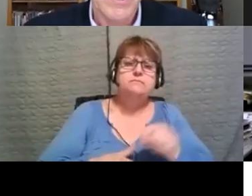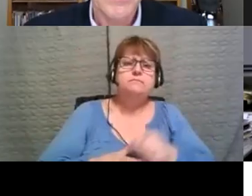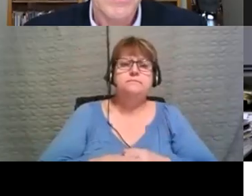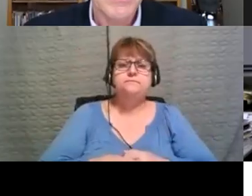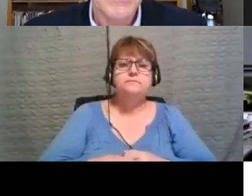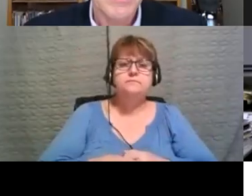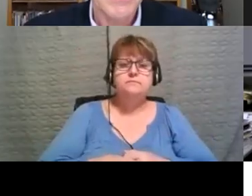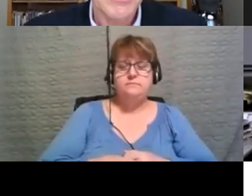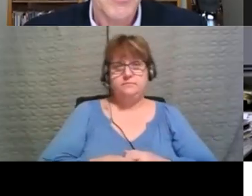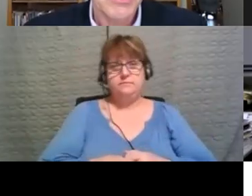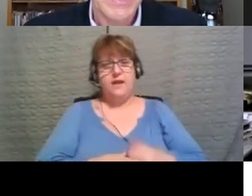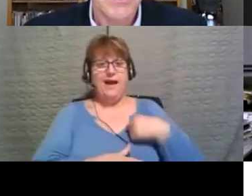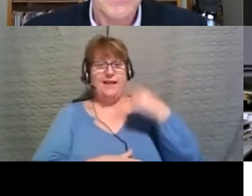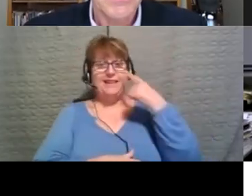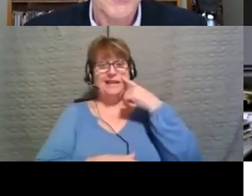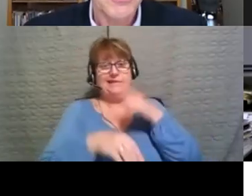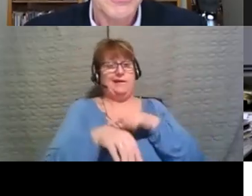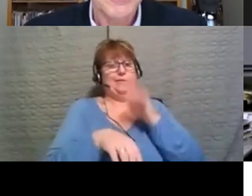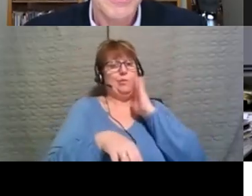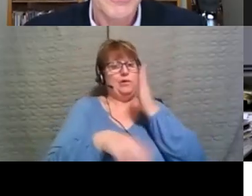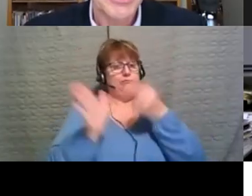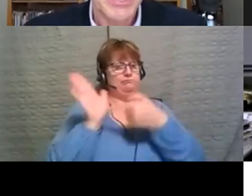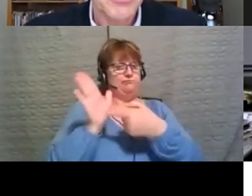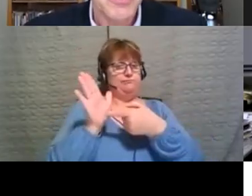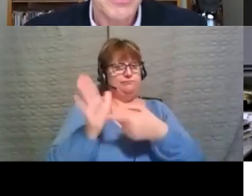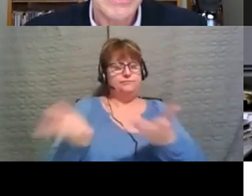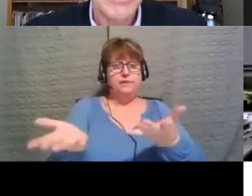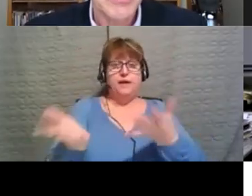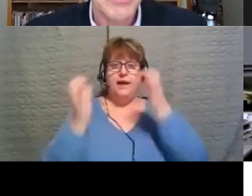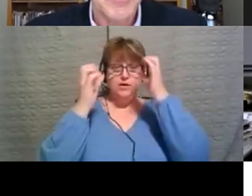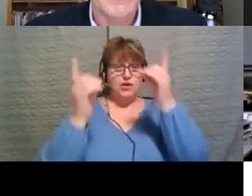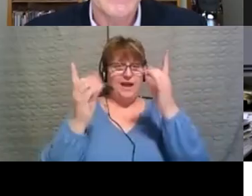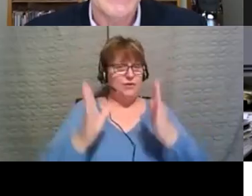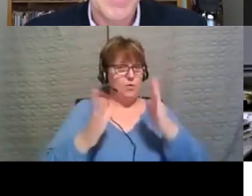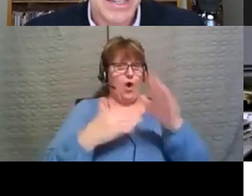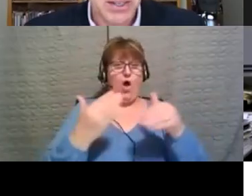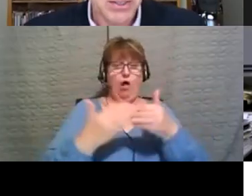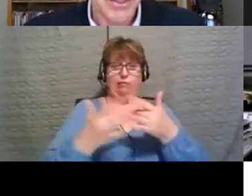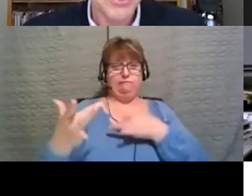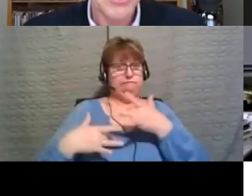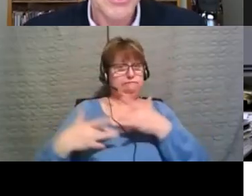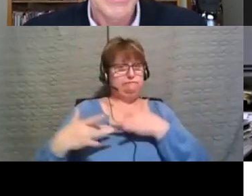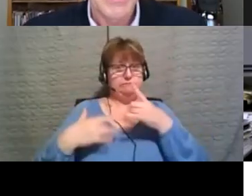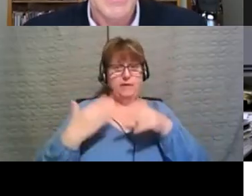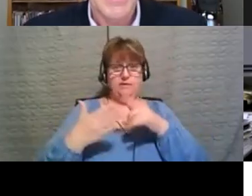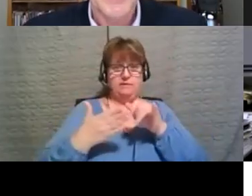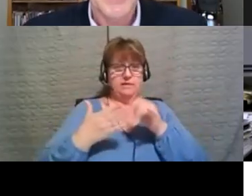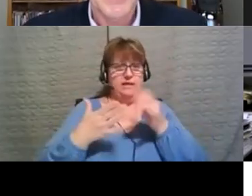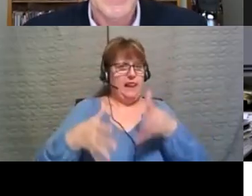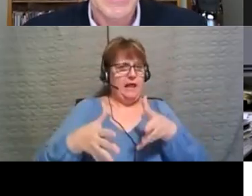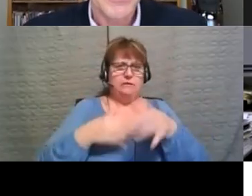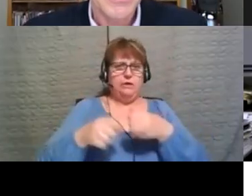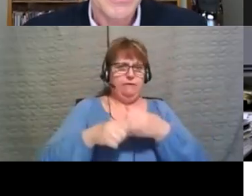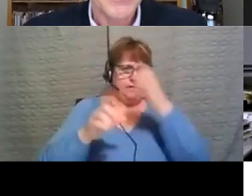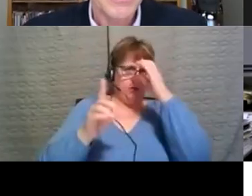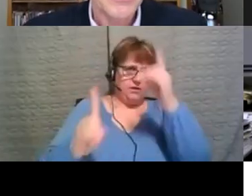Well, I think that time will tell. Of course, educators were all concerned about all of this.